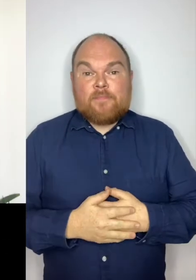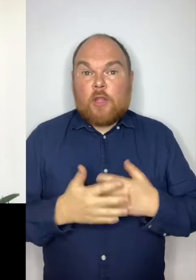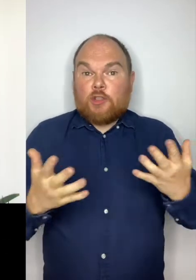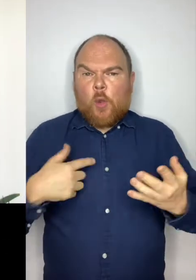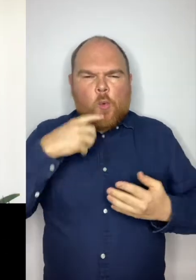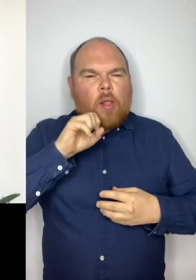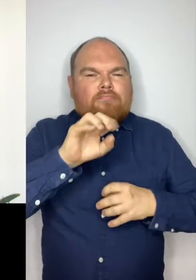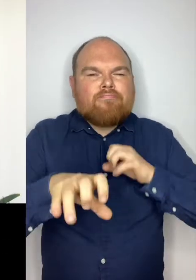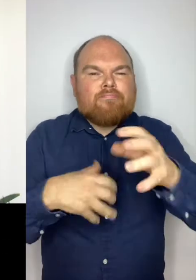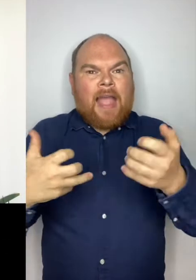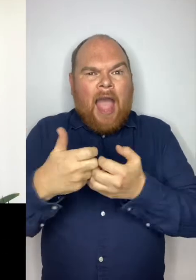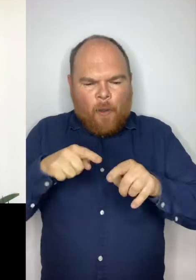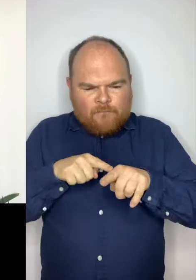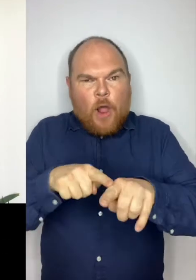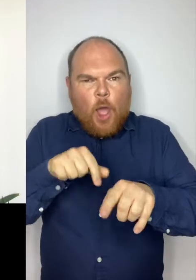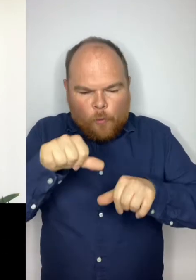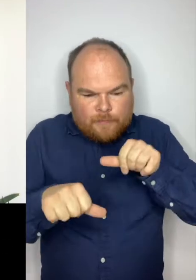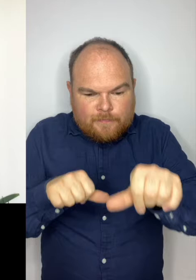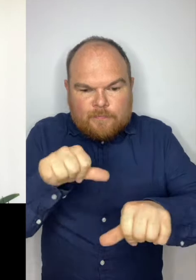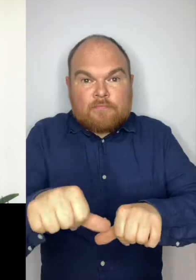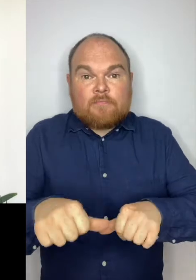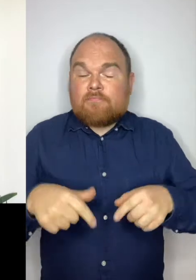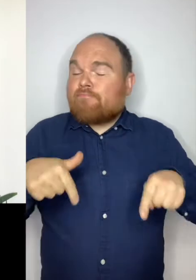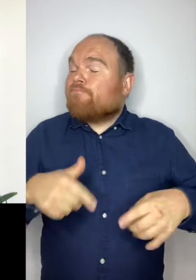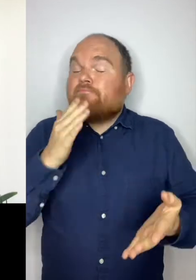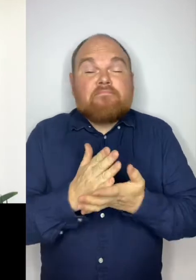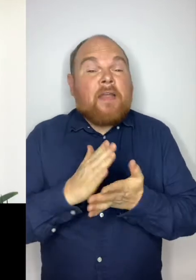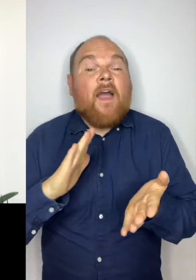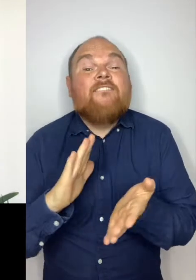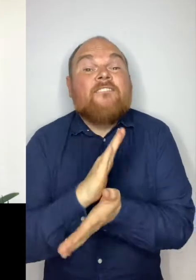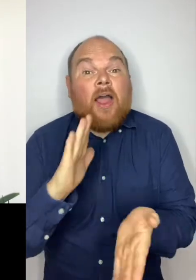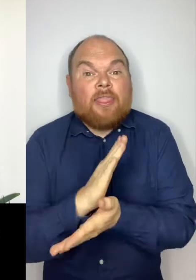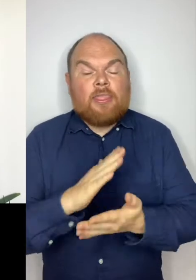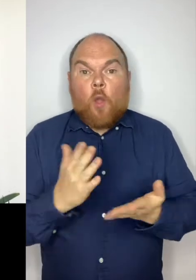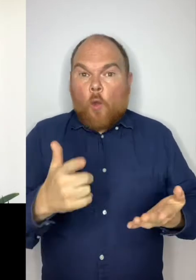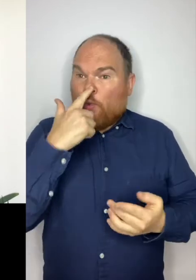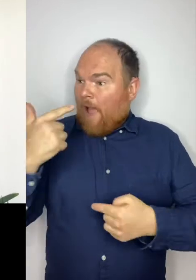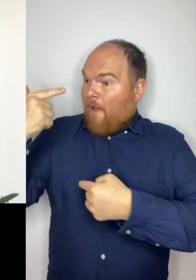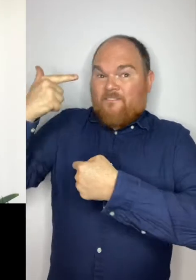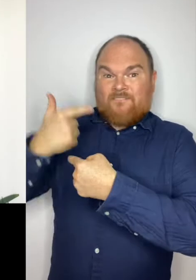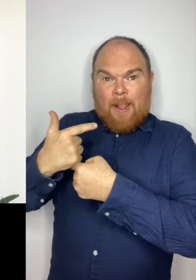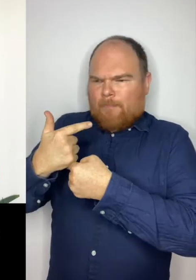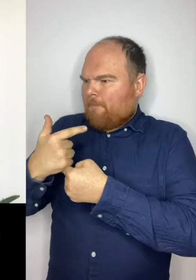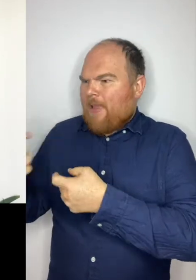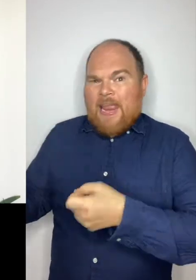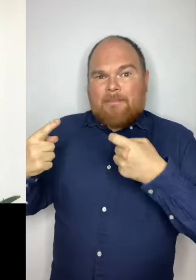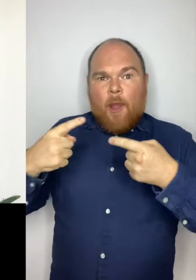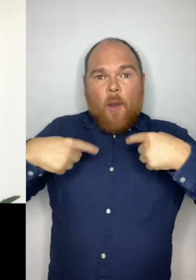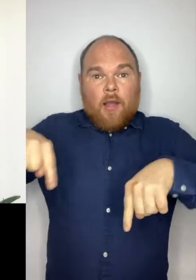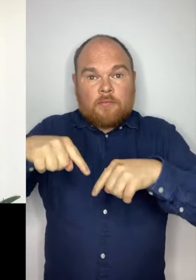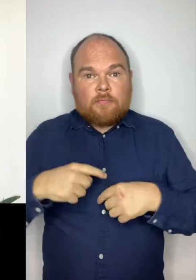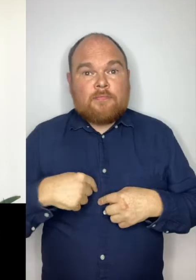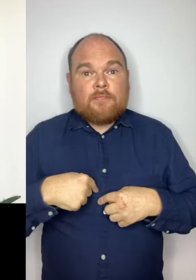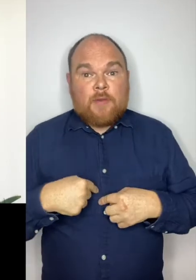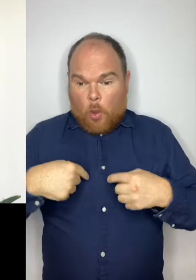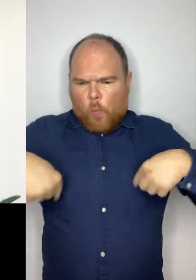So, we're going to give you some basic instructions to follow. You can do this just for fun, or if you want, you can film it